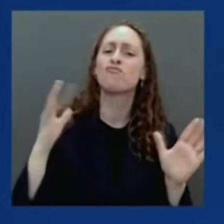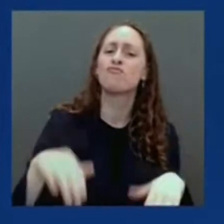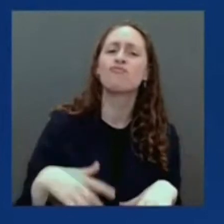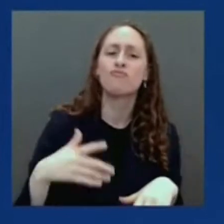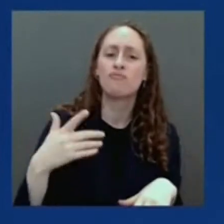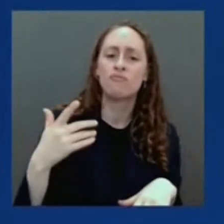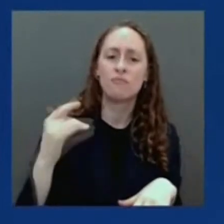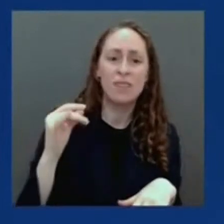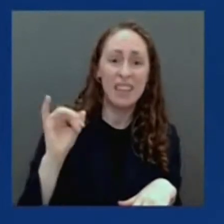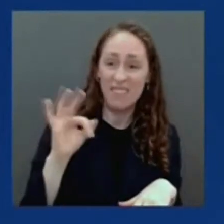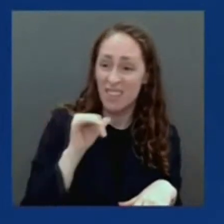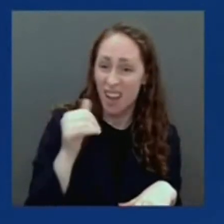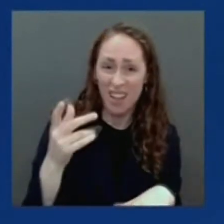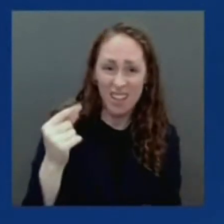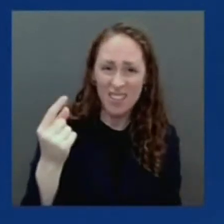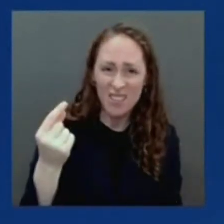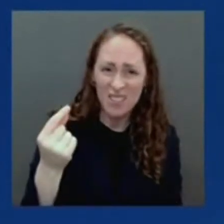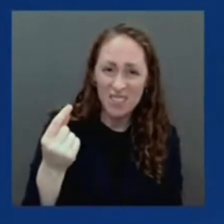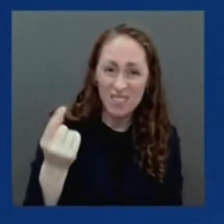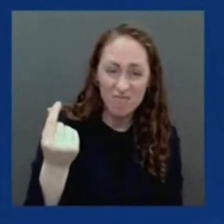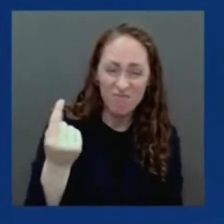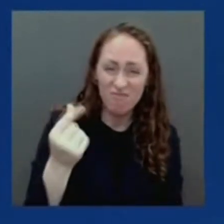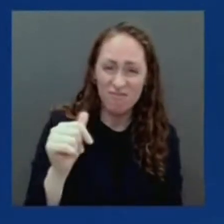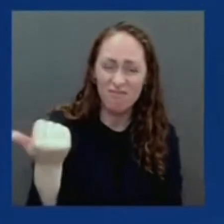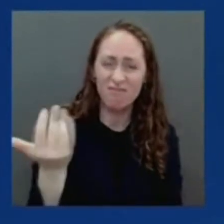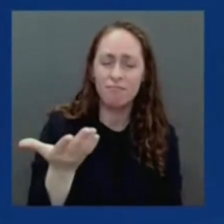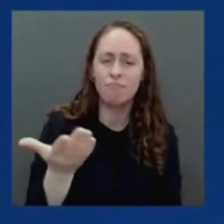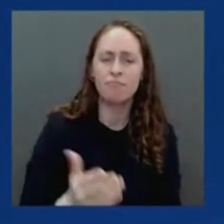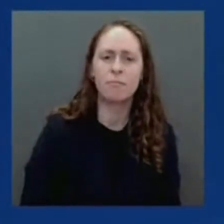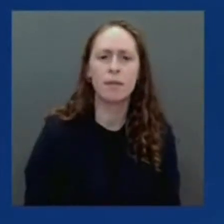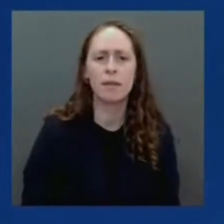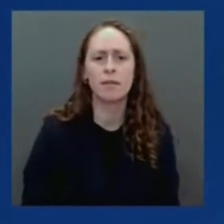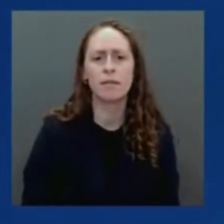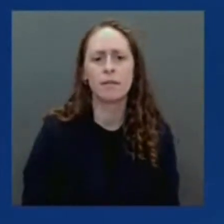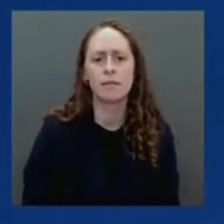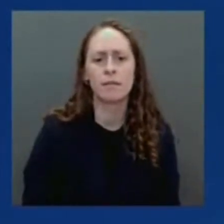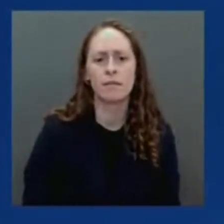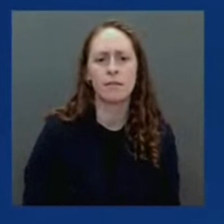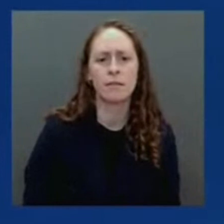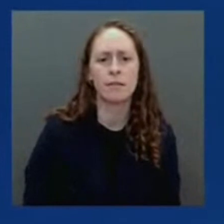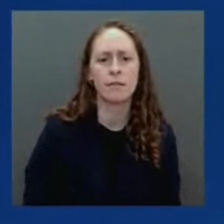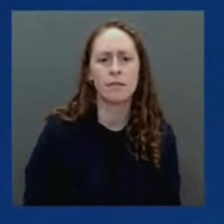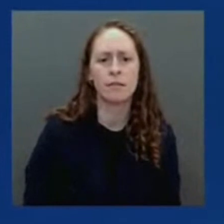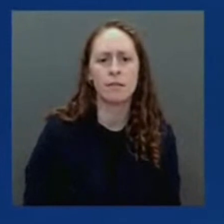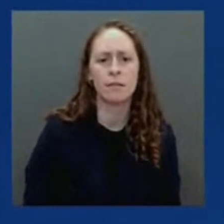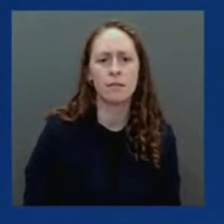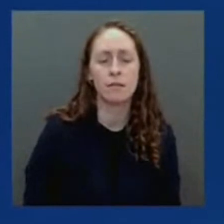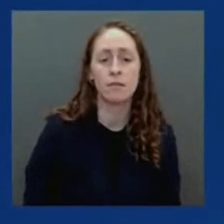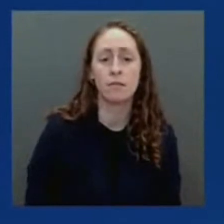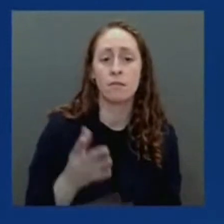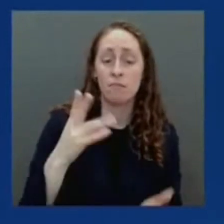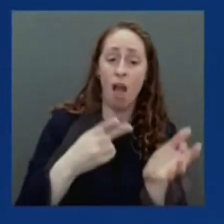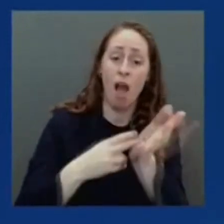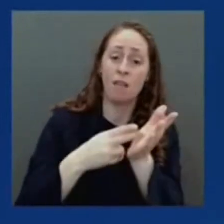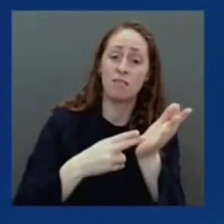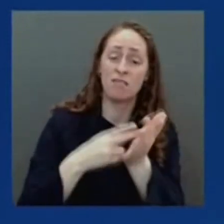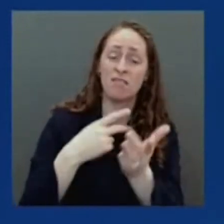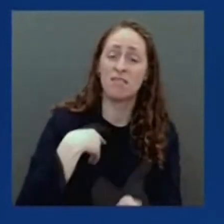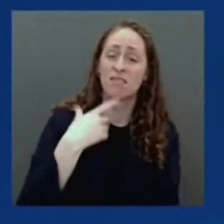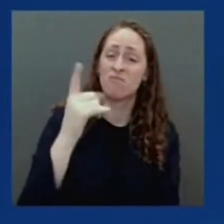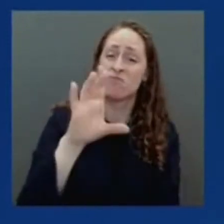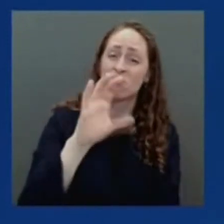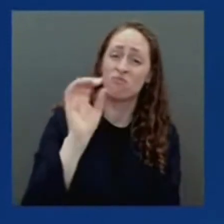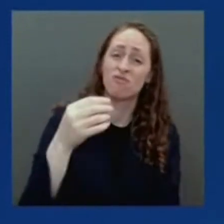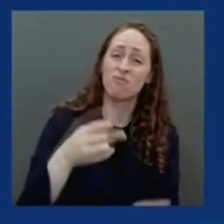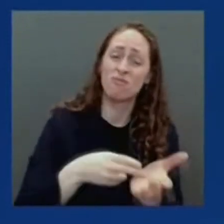Well, we have to be totally honest that we don't know. We believe that we are now going in the right direction. And